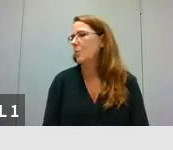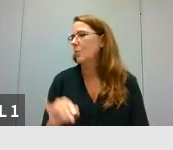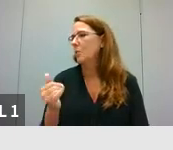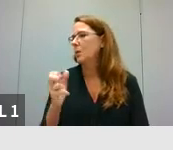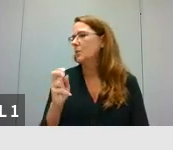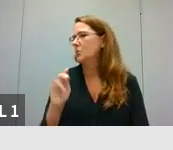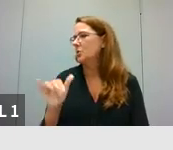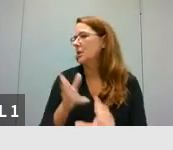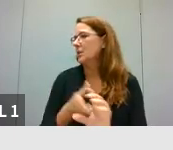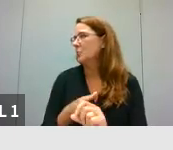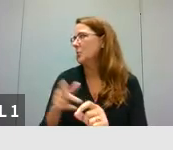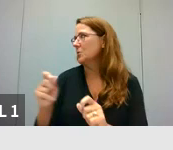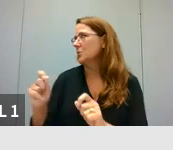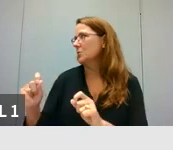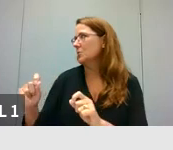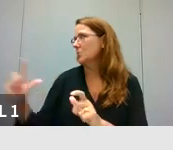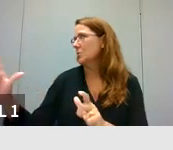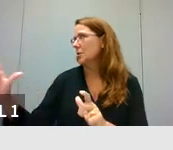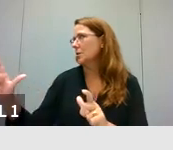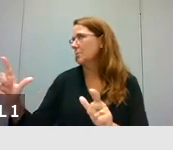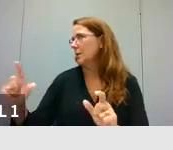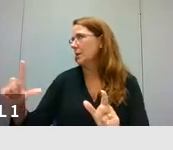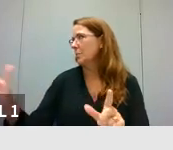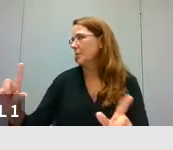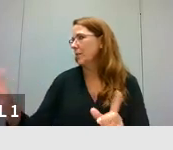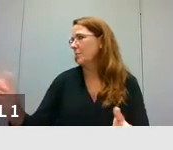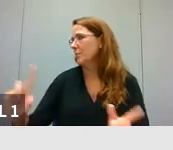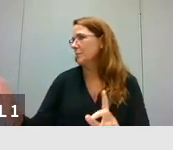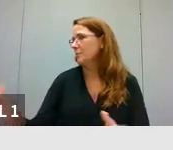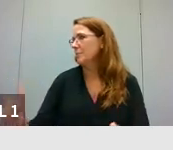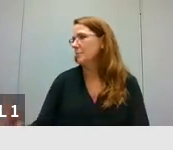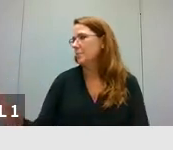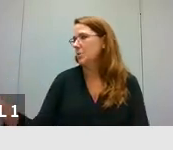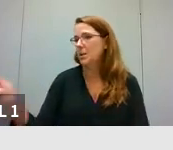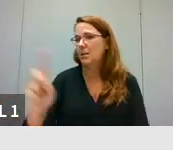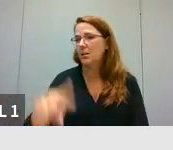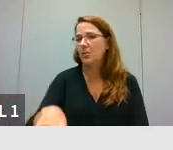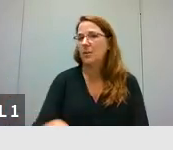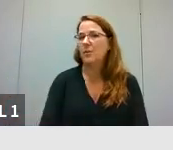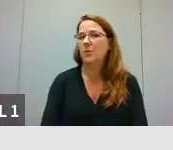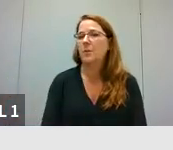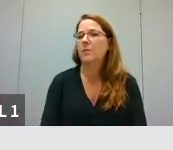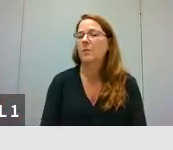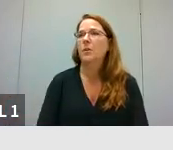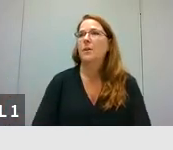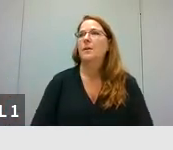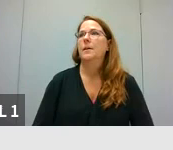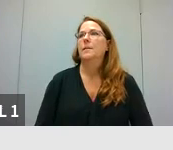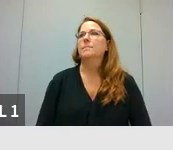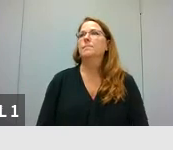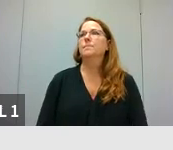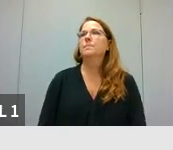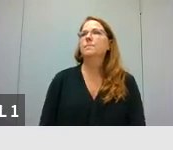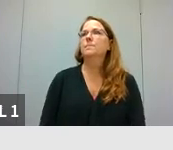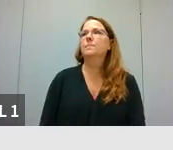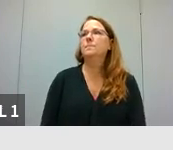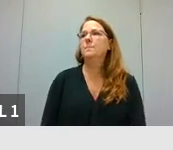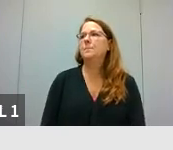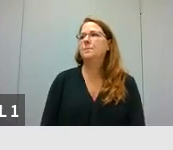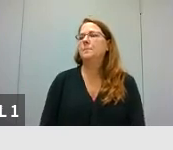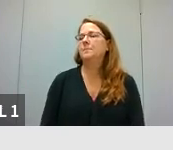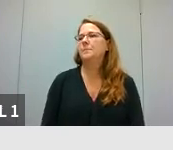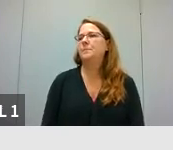Yeah. Hold on, let me that. Lauren, I'm sorry, I don't know if you heard me. We need to make Betsy the host so she can Yeah, start and